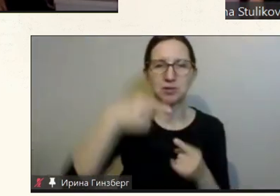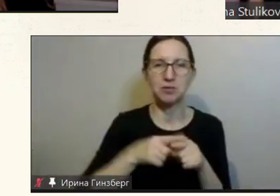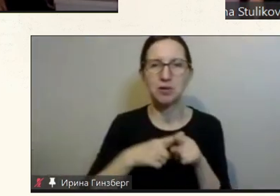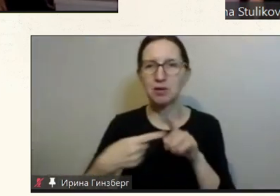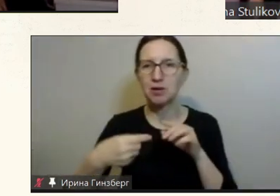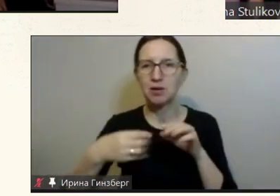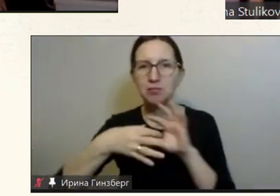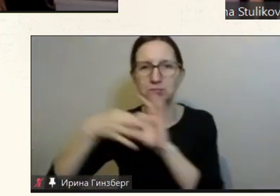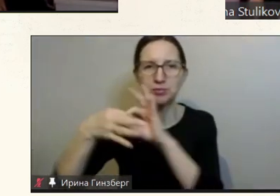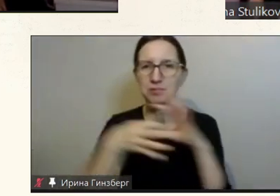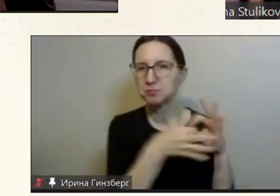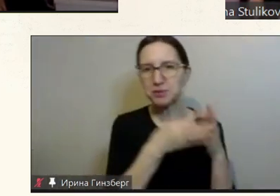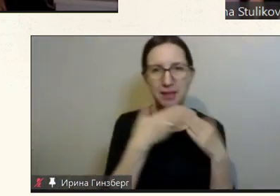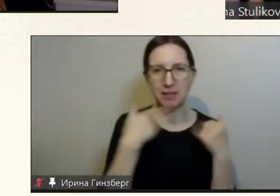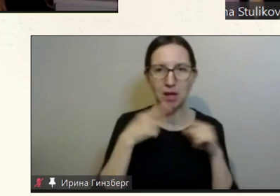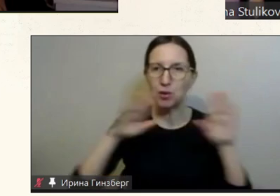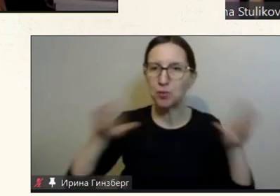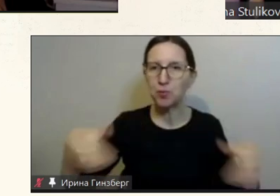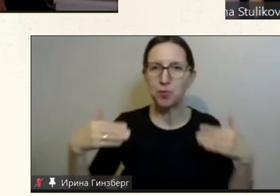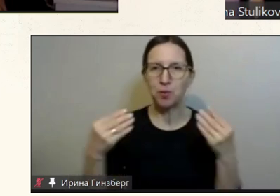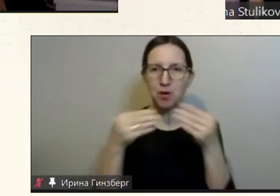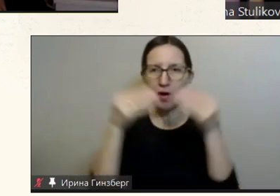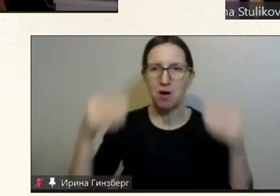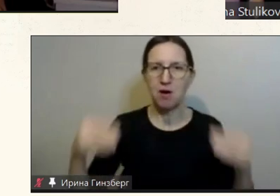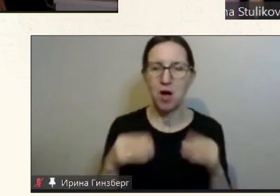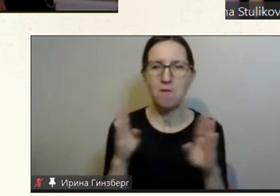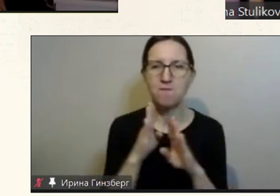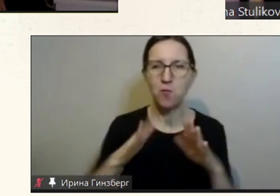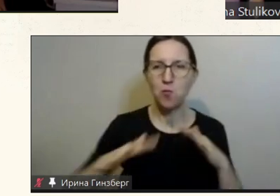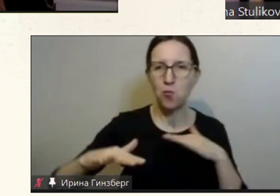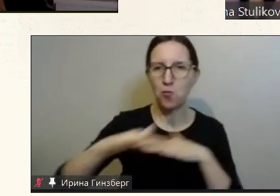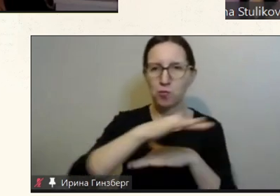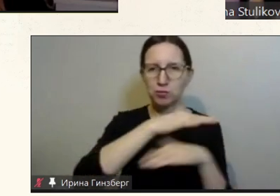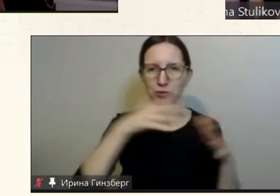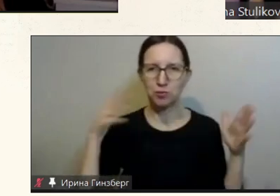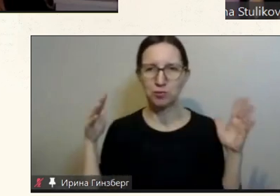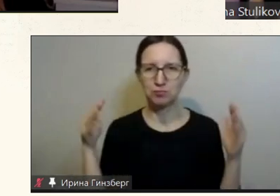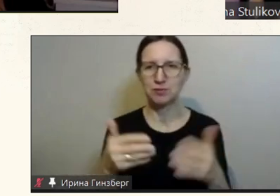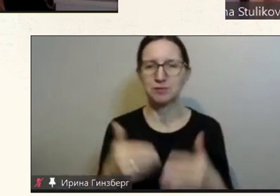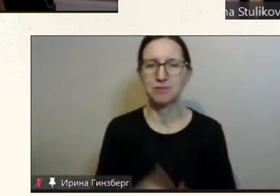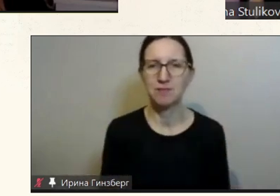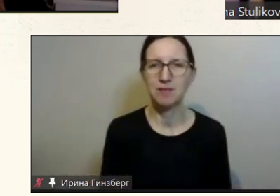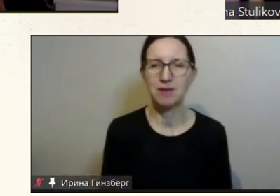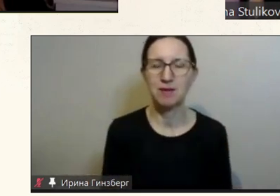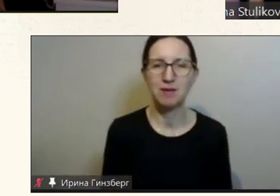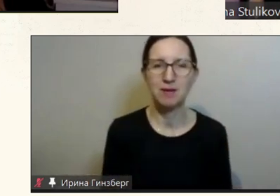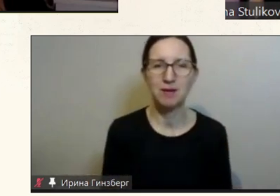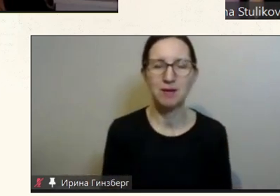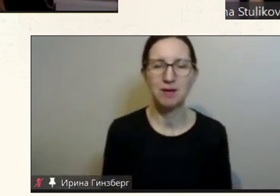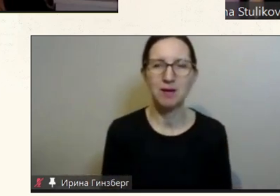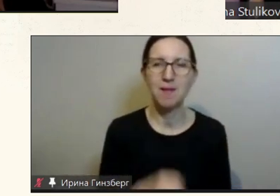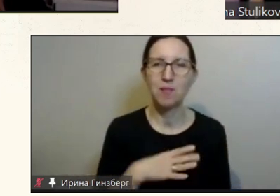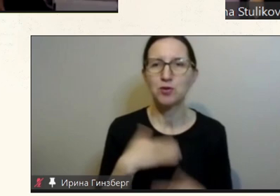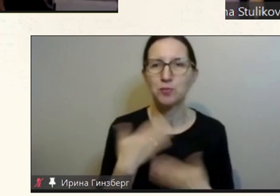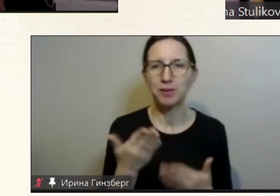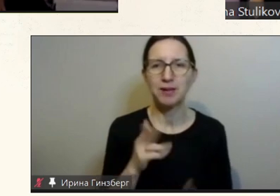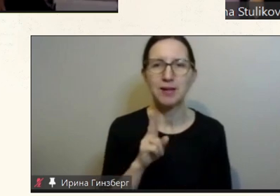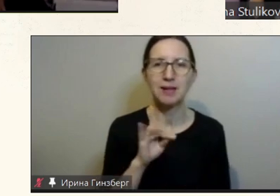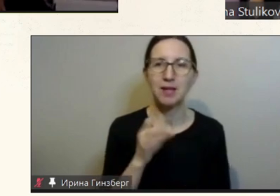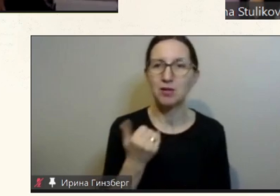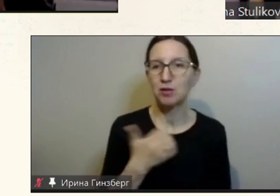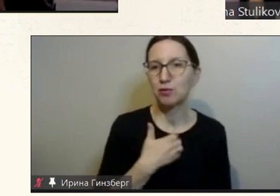And yet again, I must say that we had to be very delicate with the space. And even the fixtures had to be very